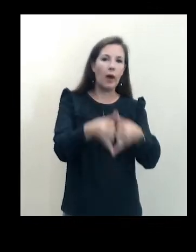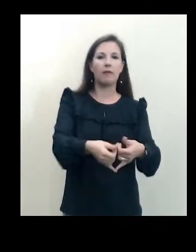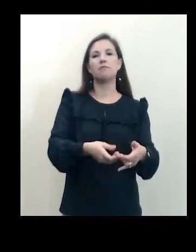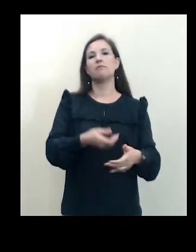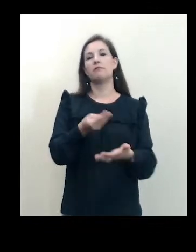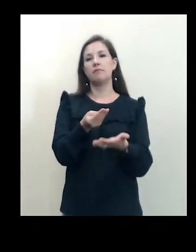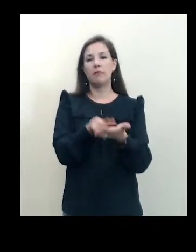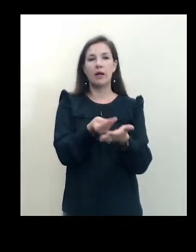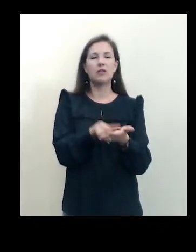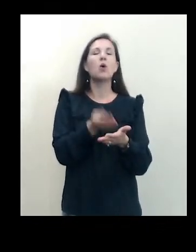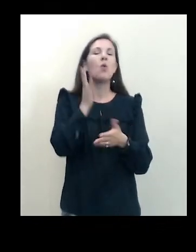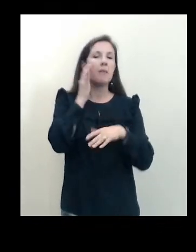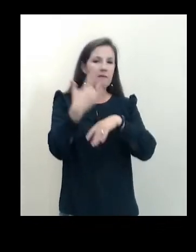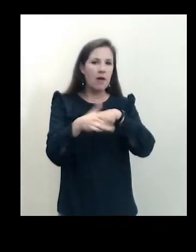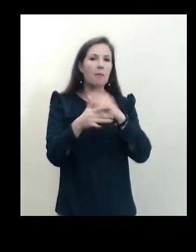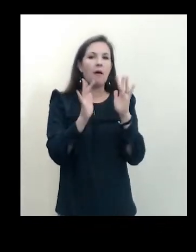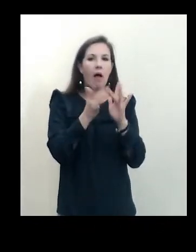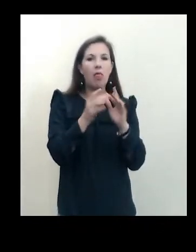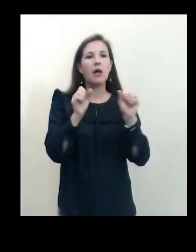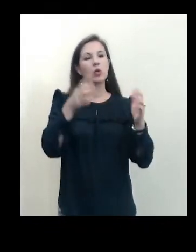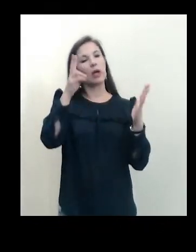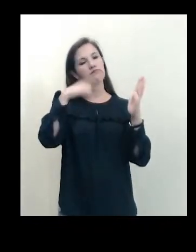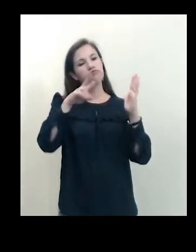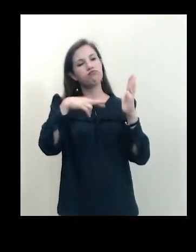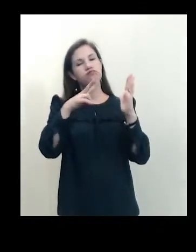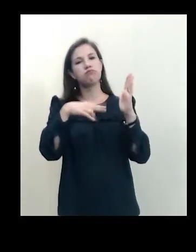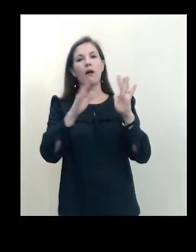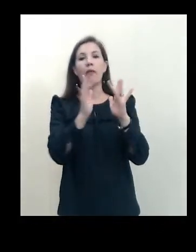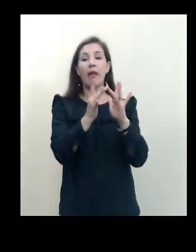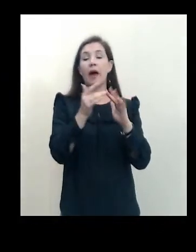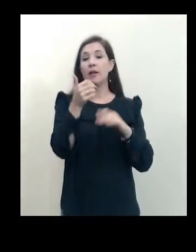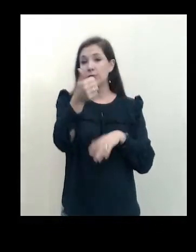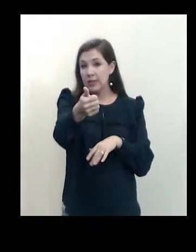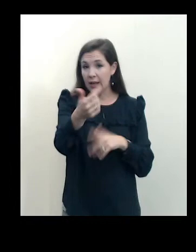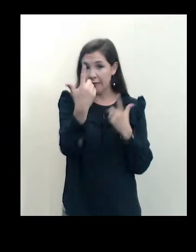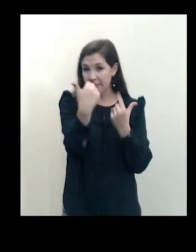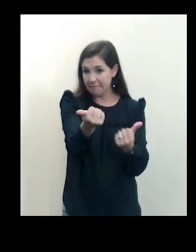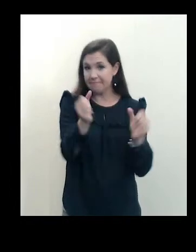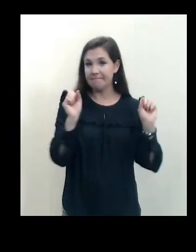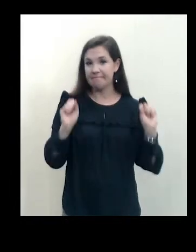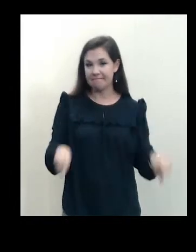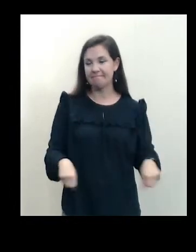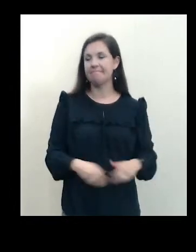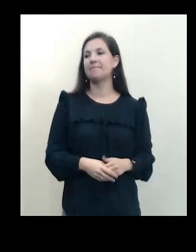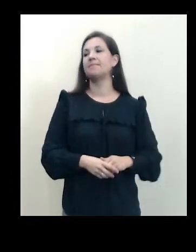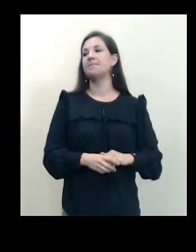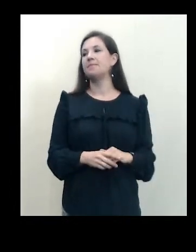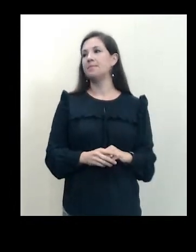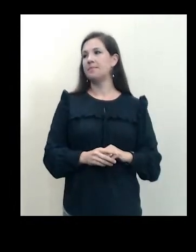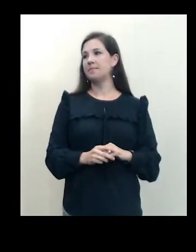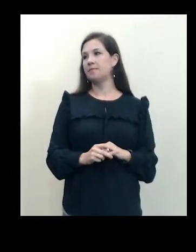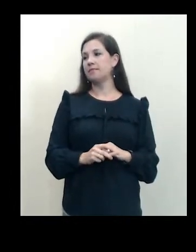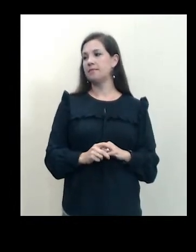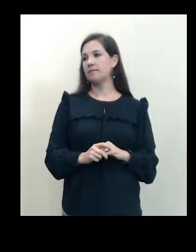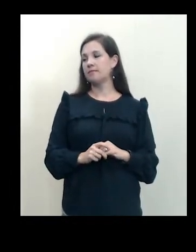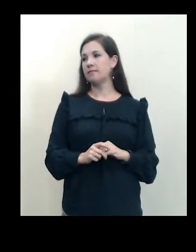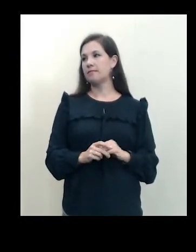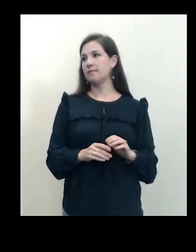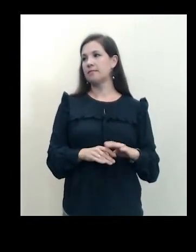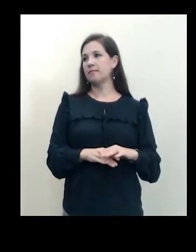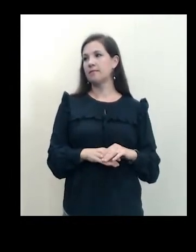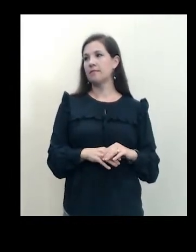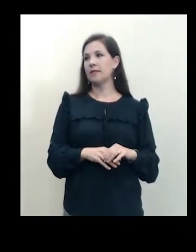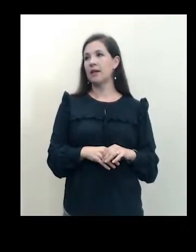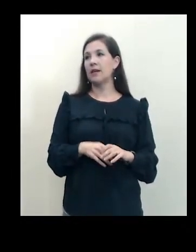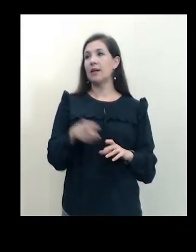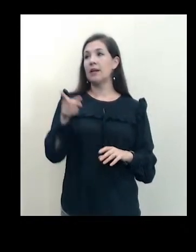online so that anyone can go through the budget book if they so choose. Just give you a little different idea.